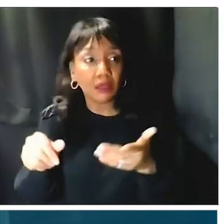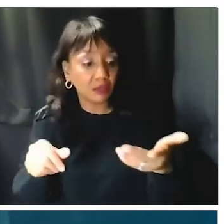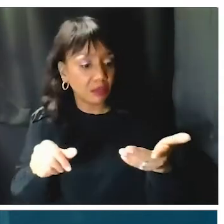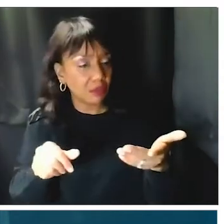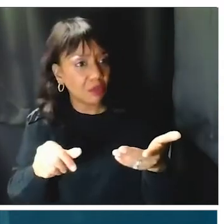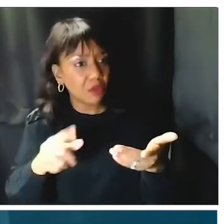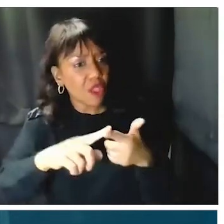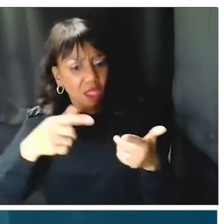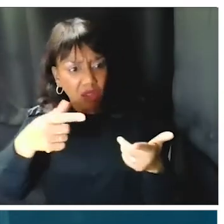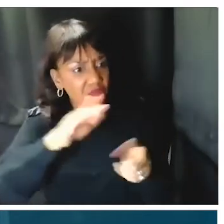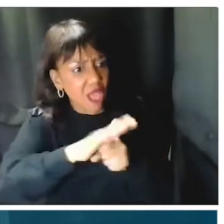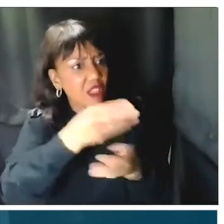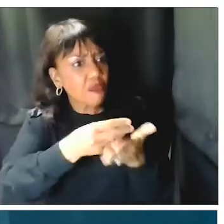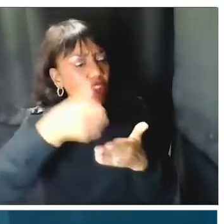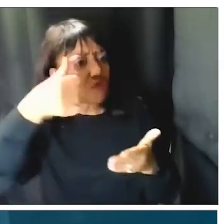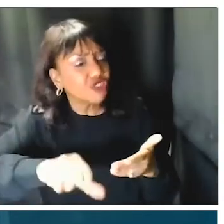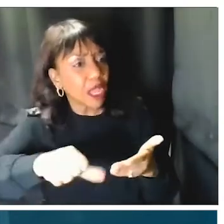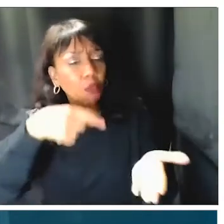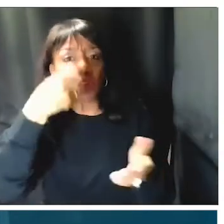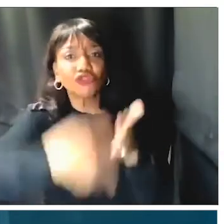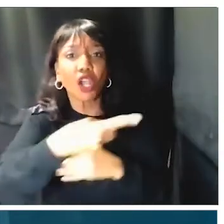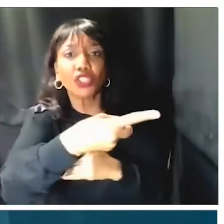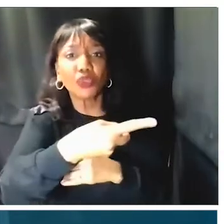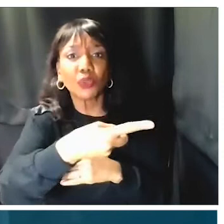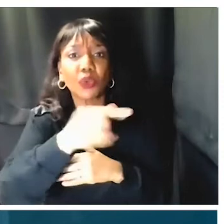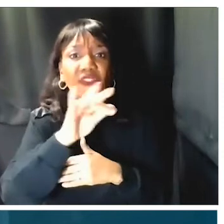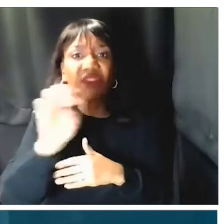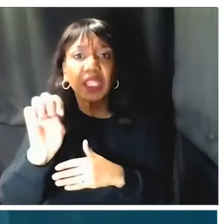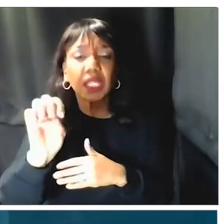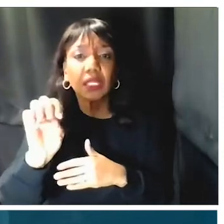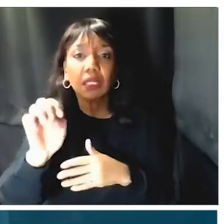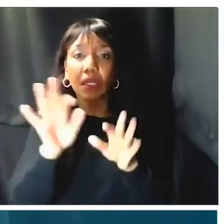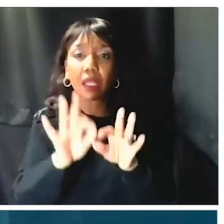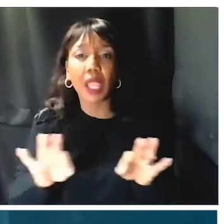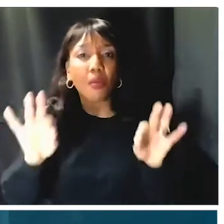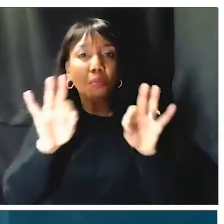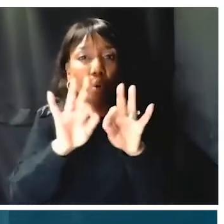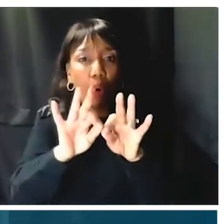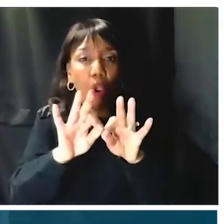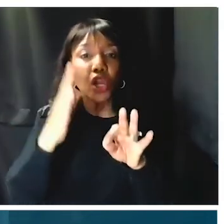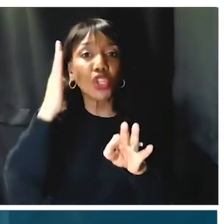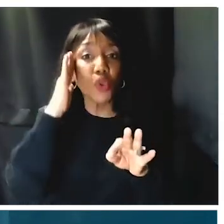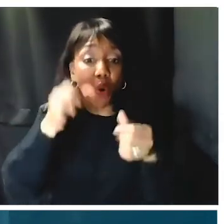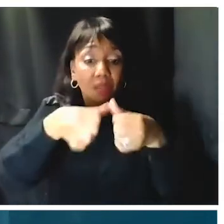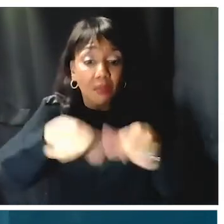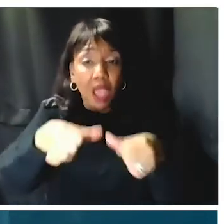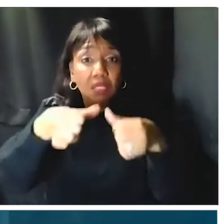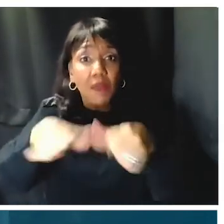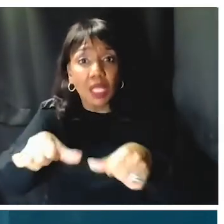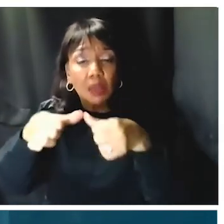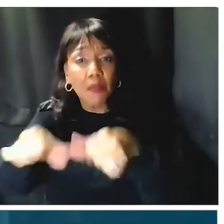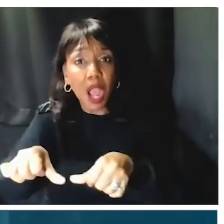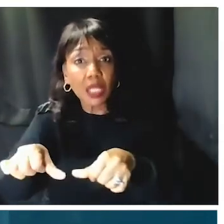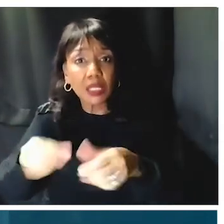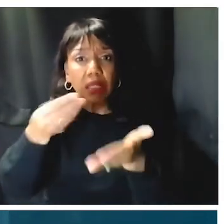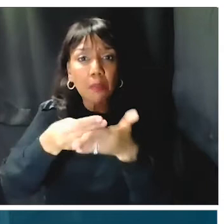being rejected. It is important to ensure that you keep track of your deposits, the money